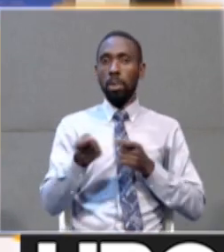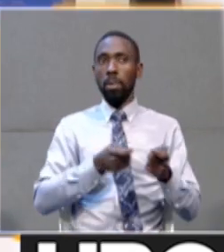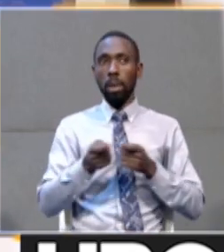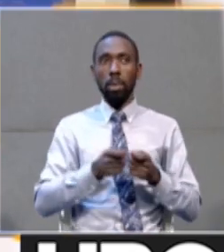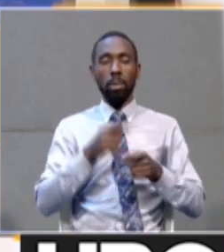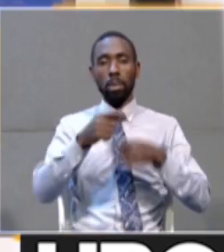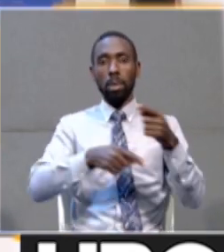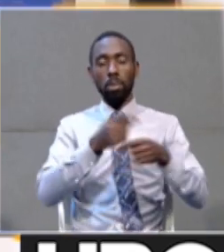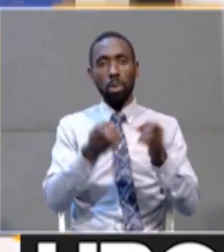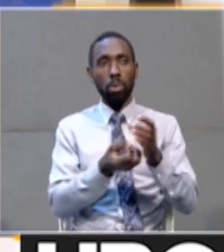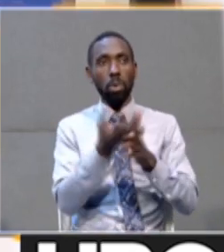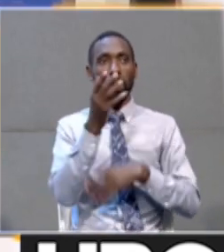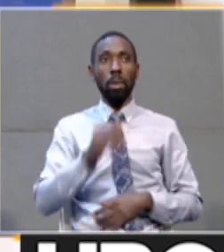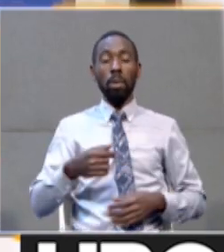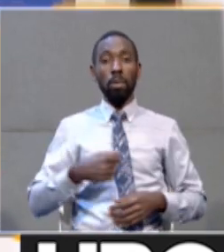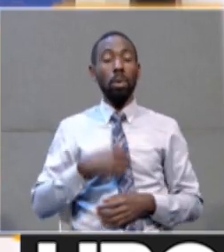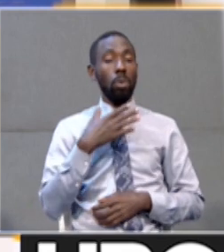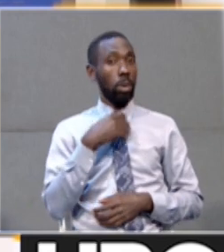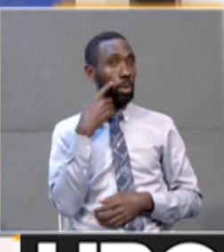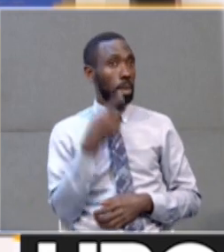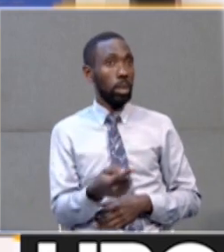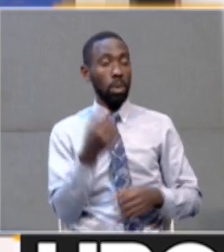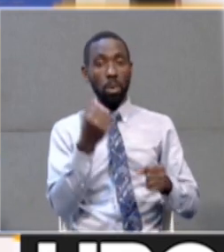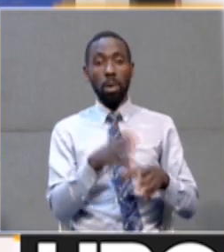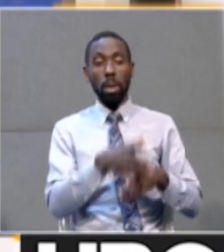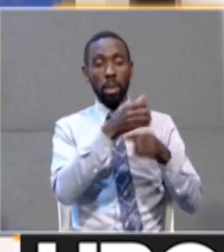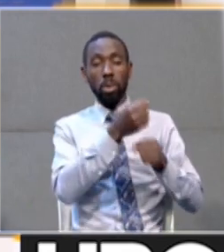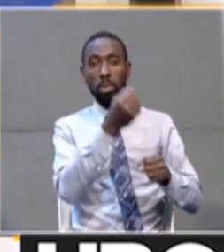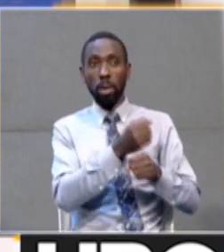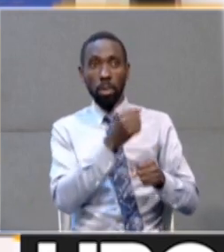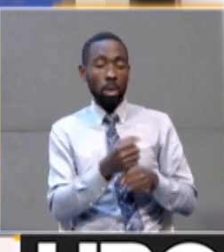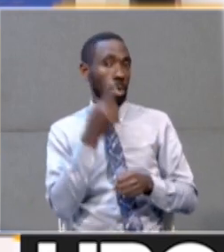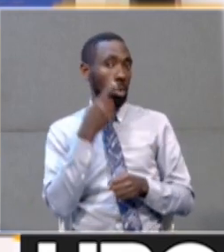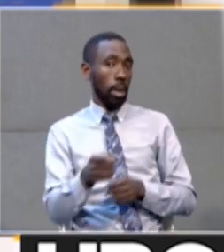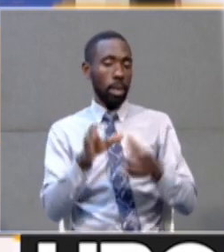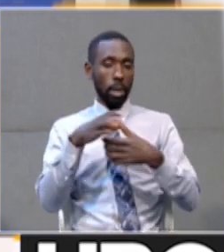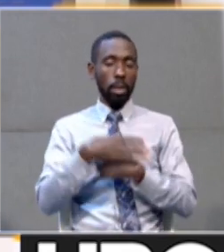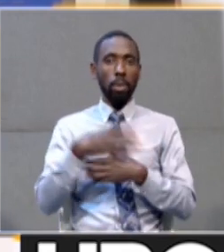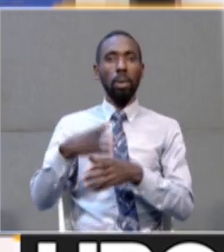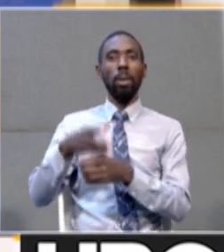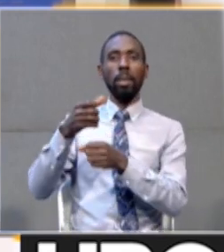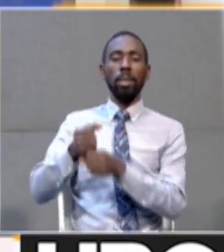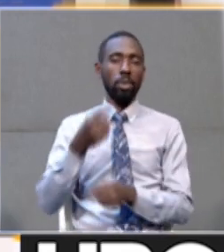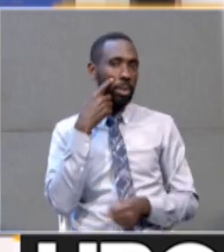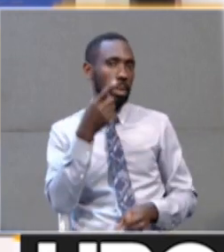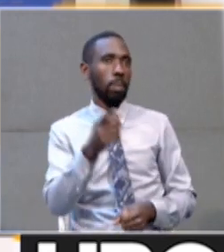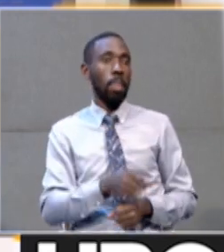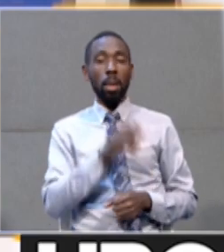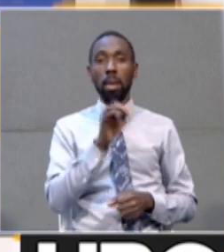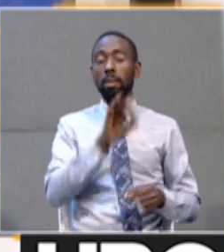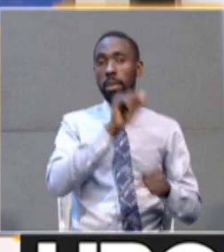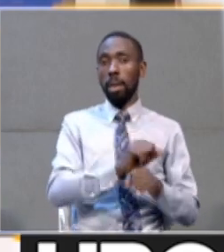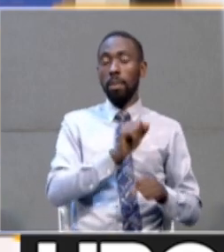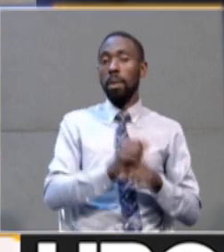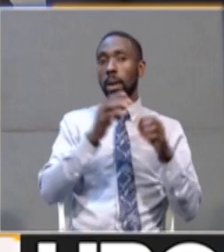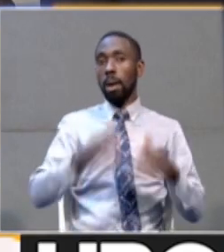you provide the sputum, then the results would be provided on the same day when you provide the